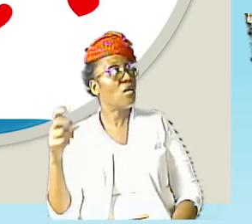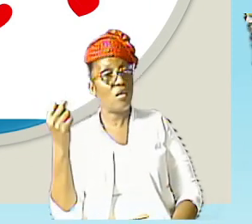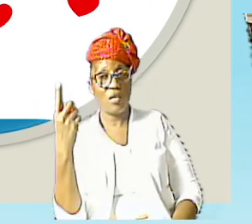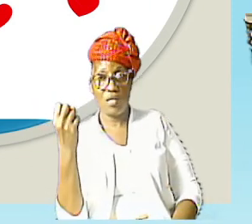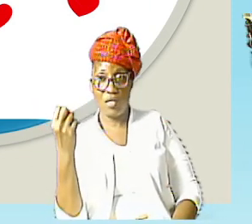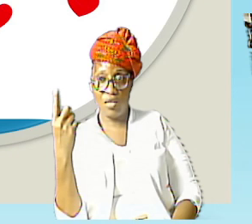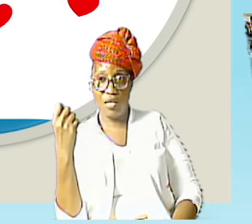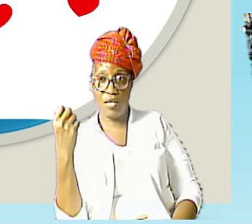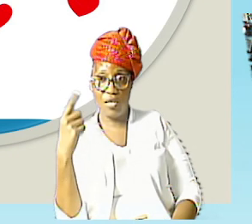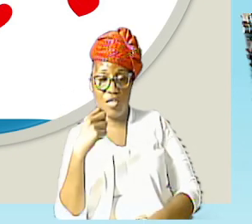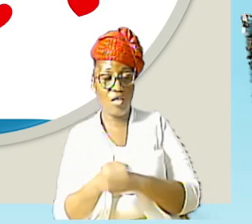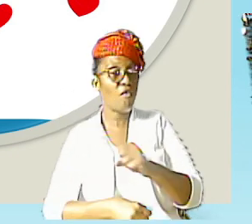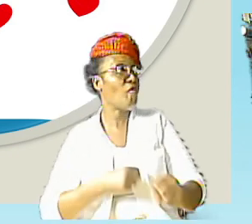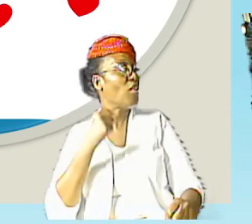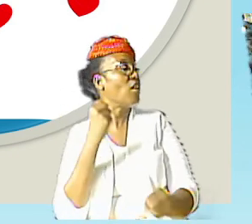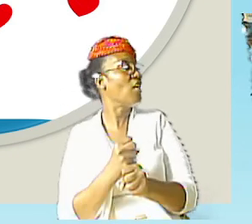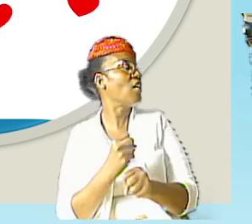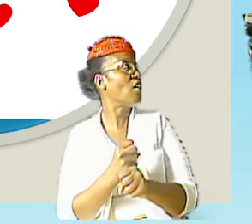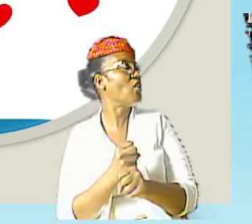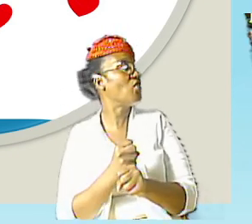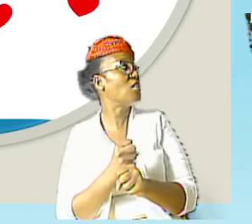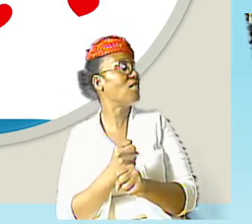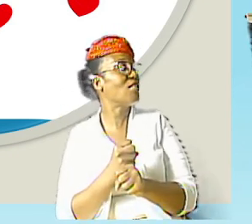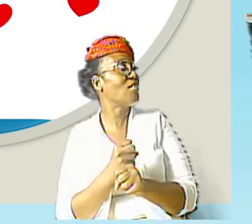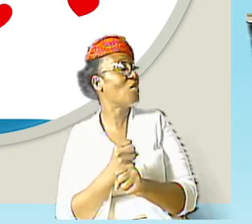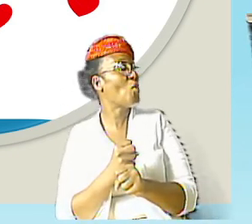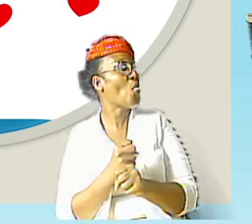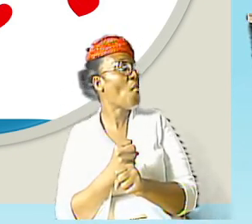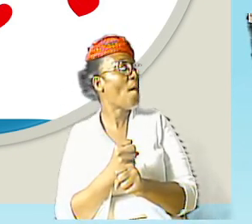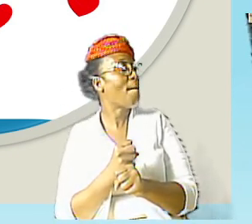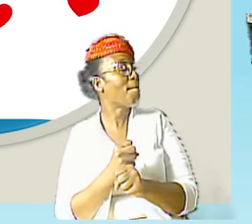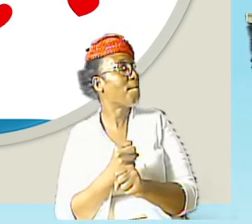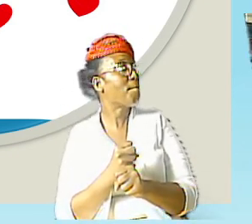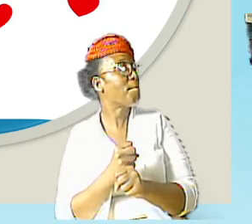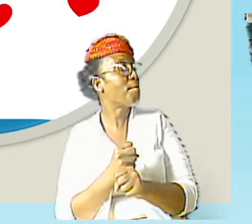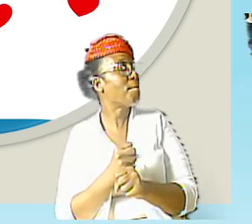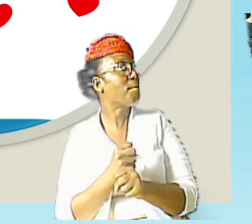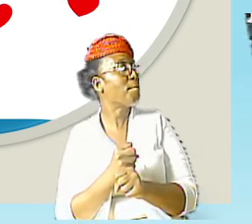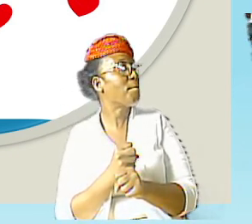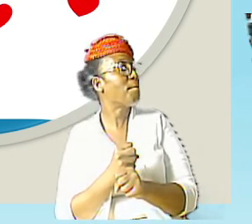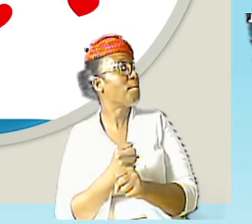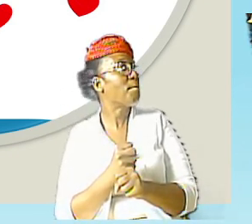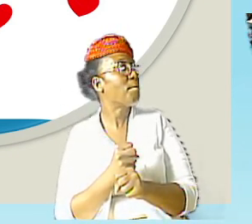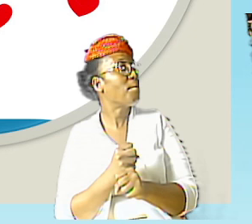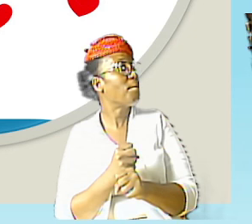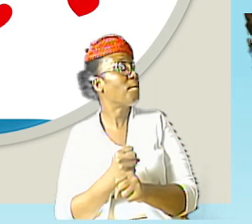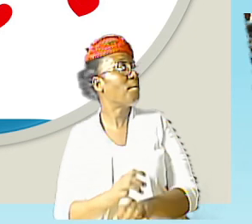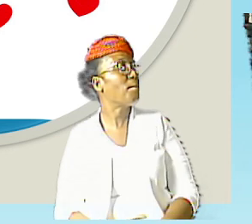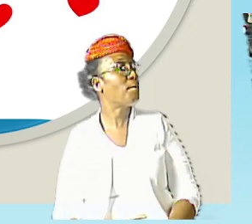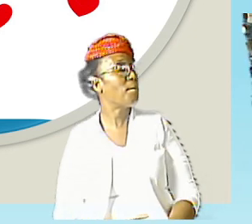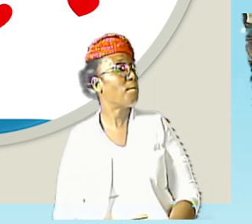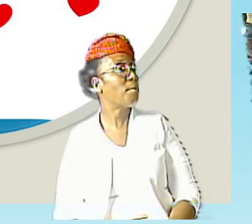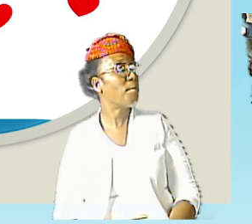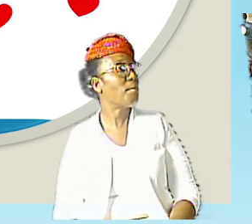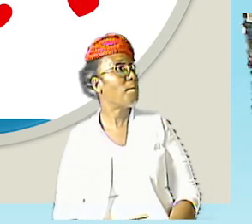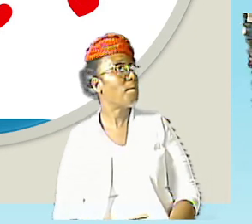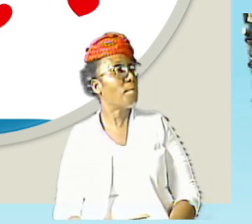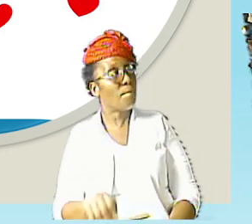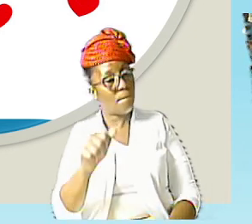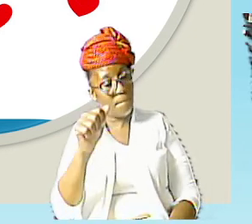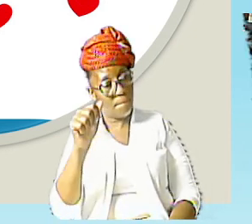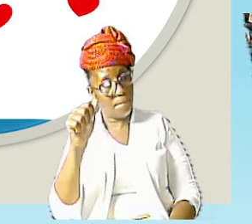years. Hallelujah. Hallelujah. Thank you, Jesus. Hallelujah. And while they're coming, Anthony and Donna